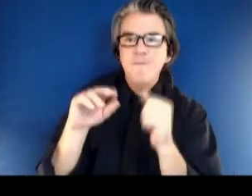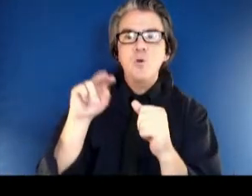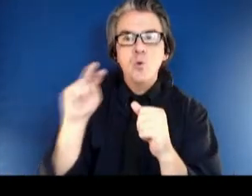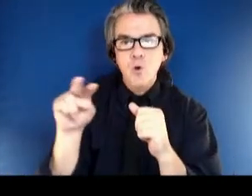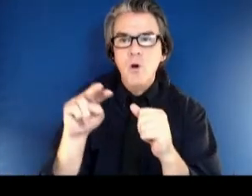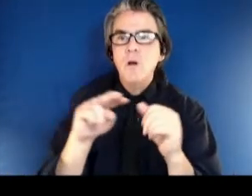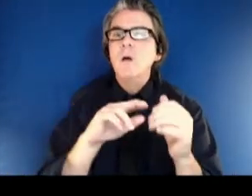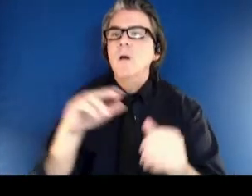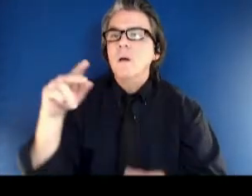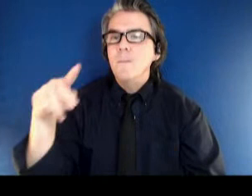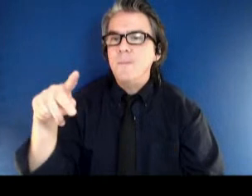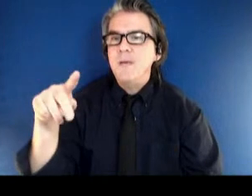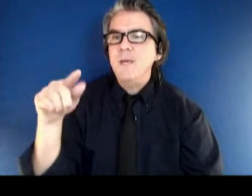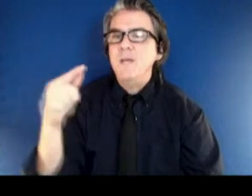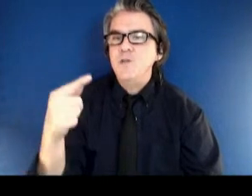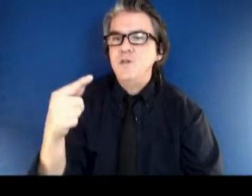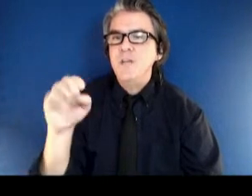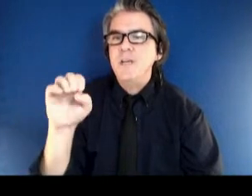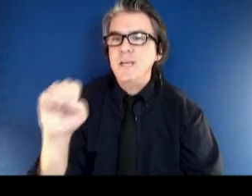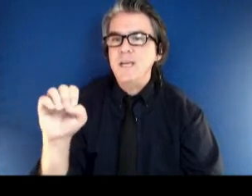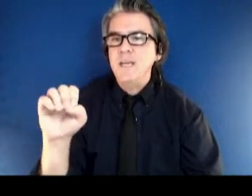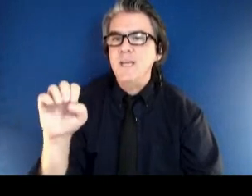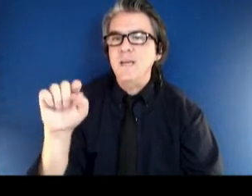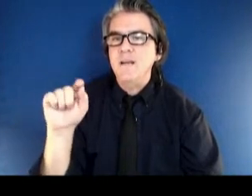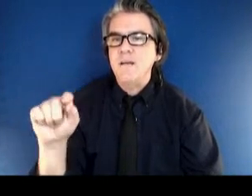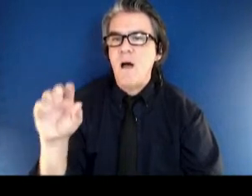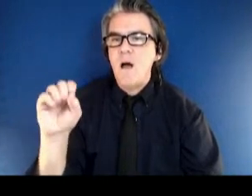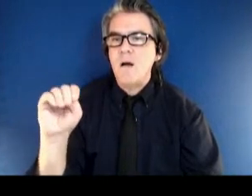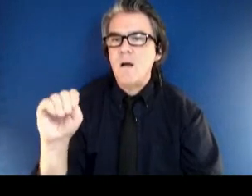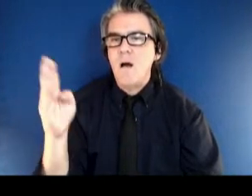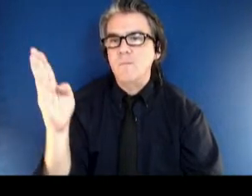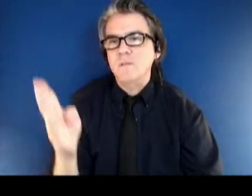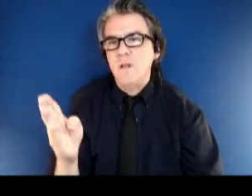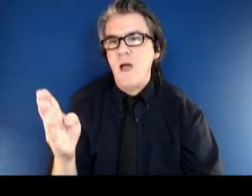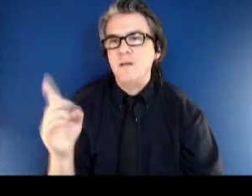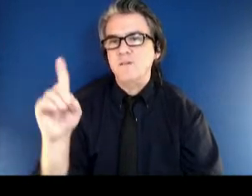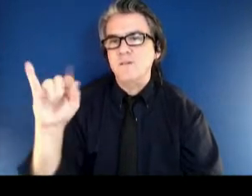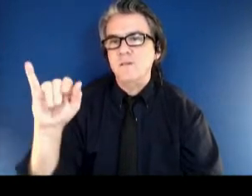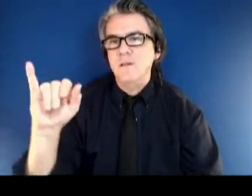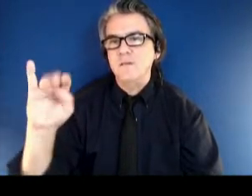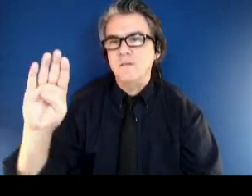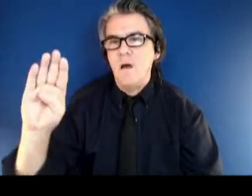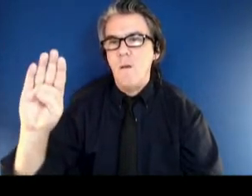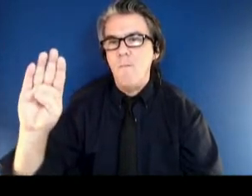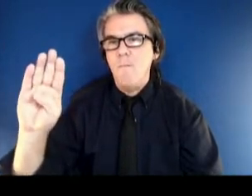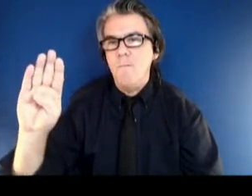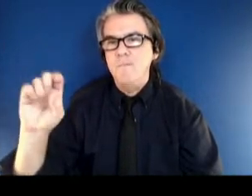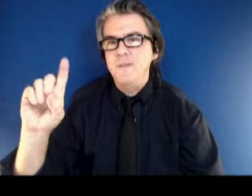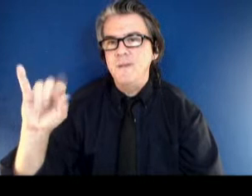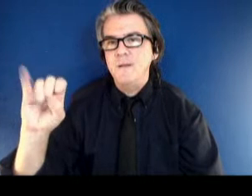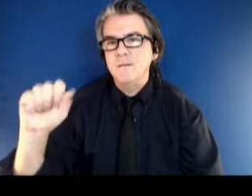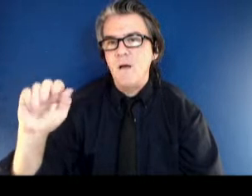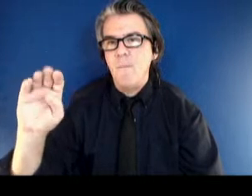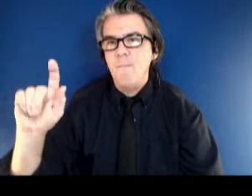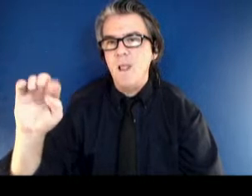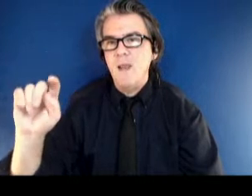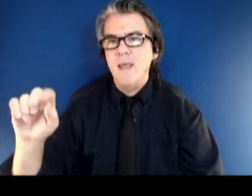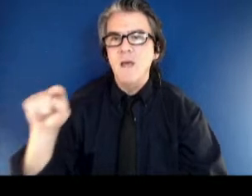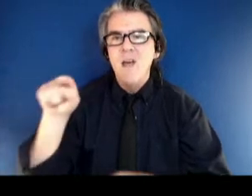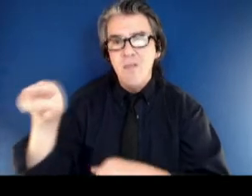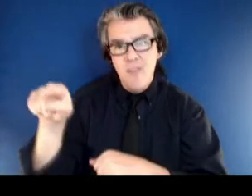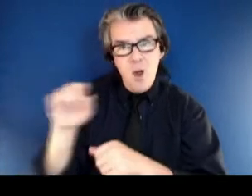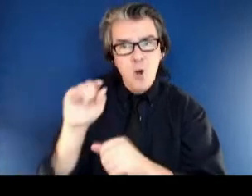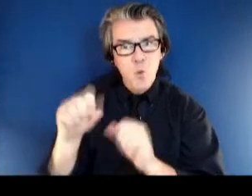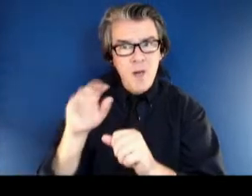pge.com/disability and aging, and we encourage customers not to wait. It takes time to coordinate those resources, and so please, if you do